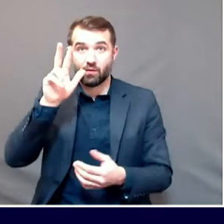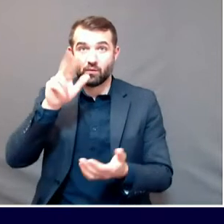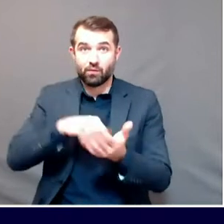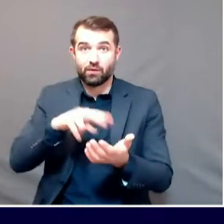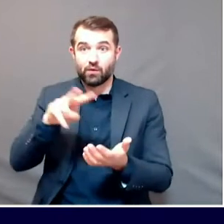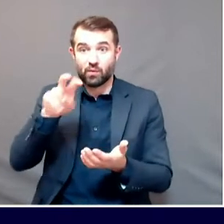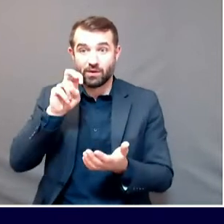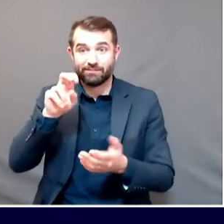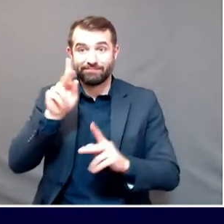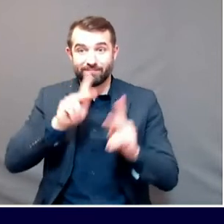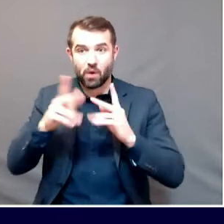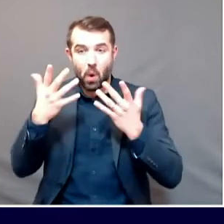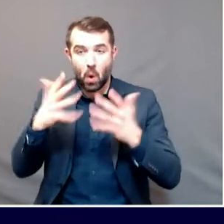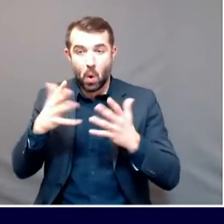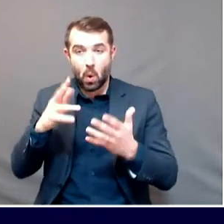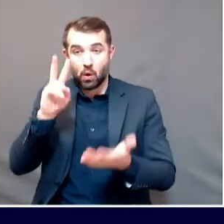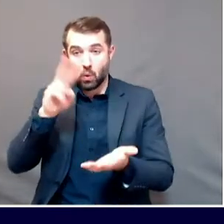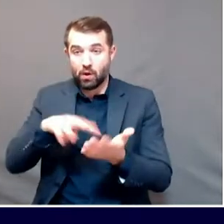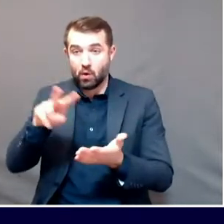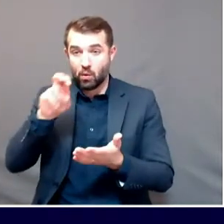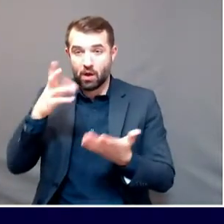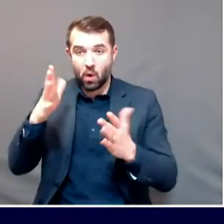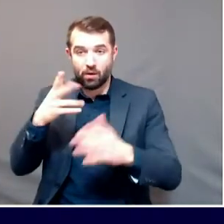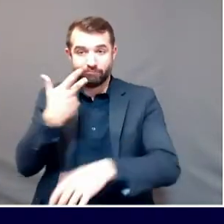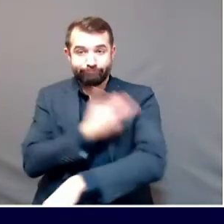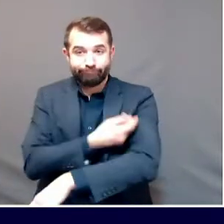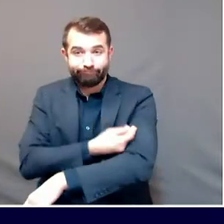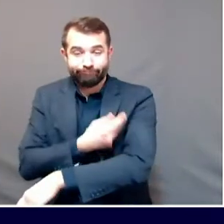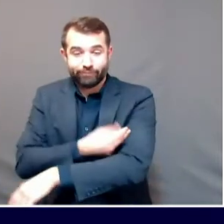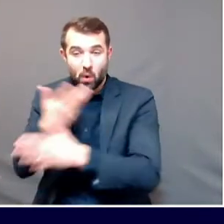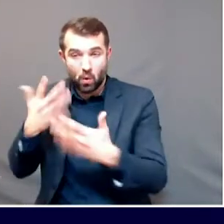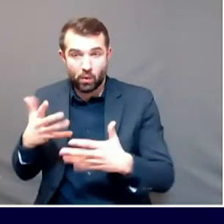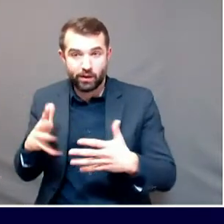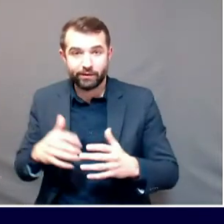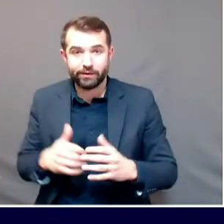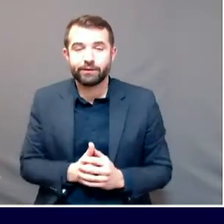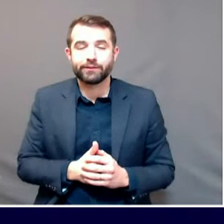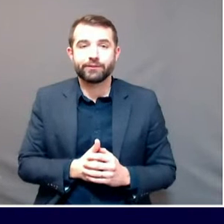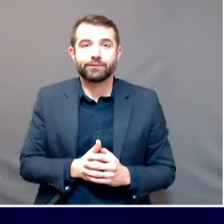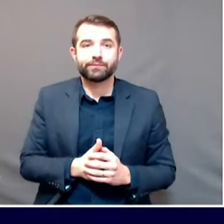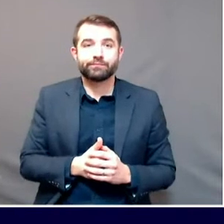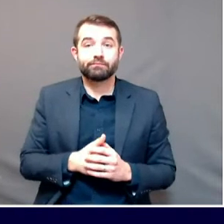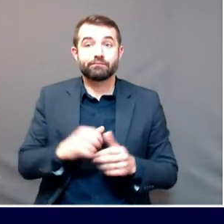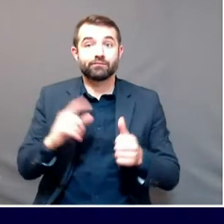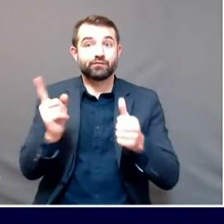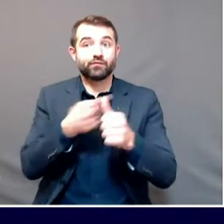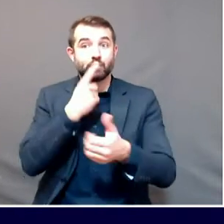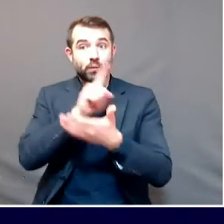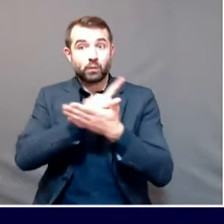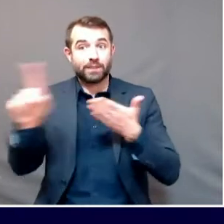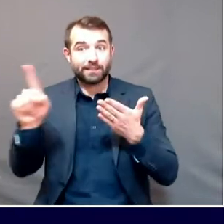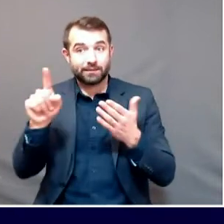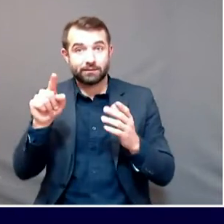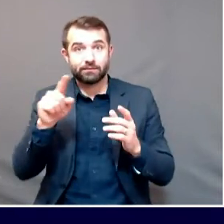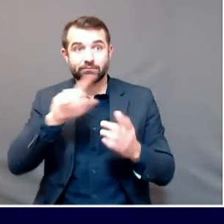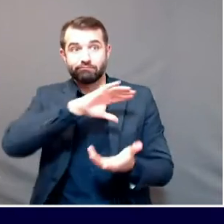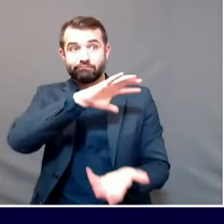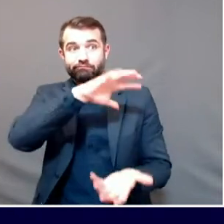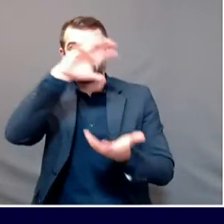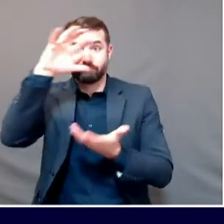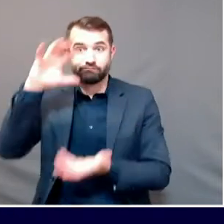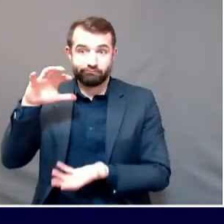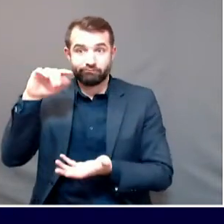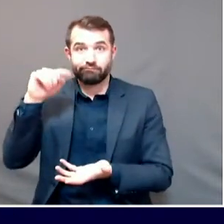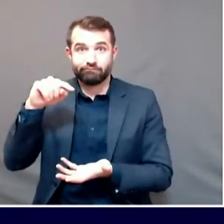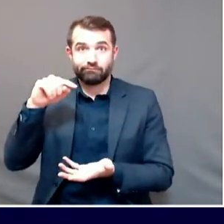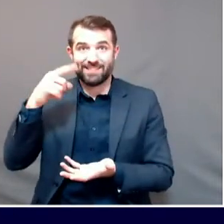COVID-19, representing almost half of the first week's allotment that we received across the state. By the